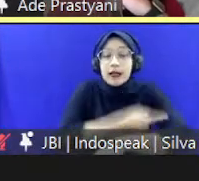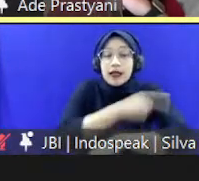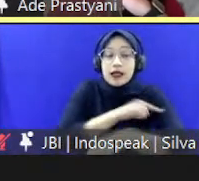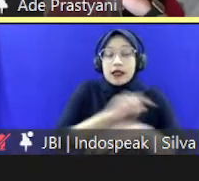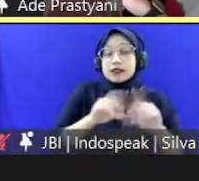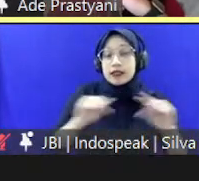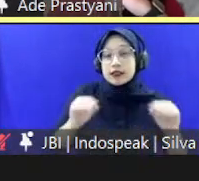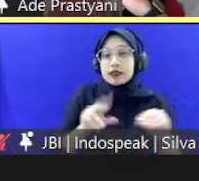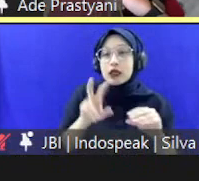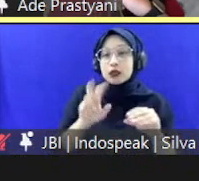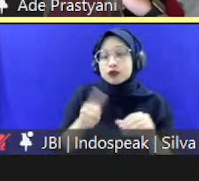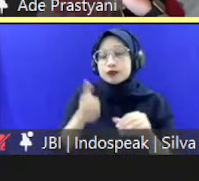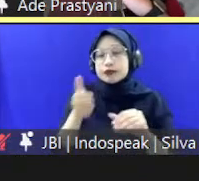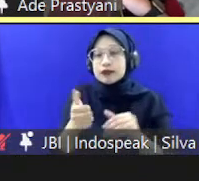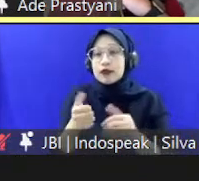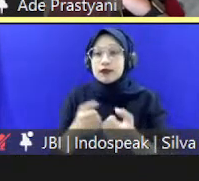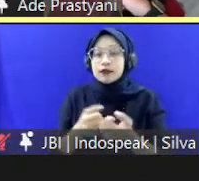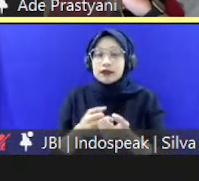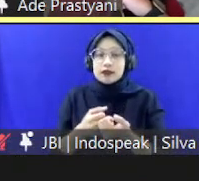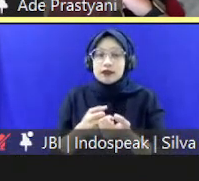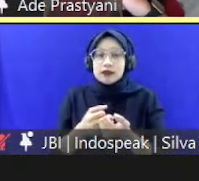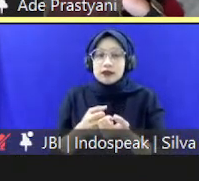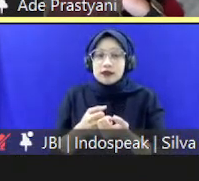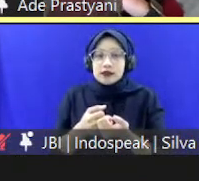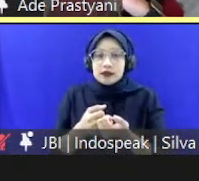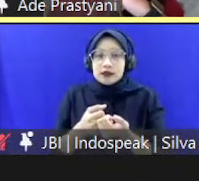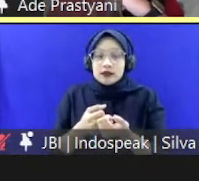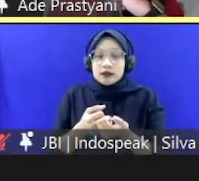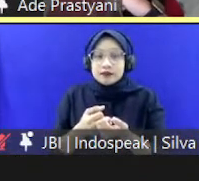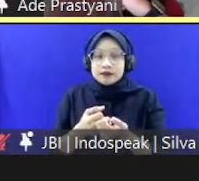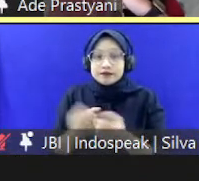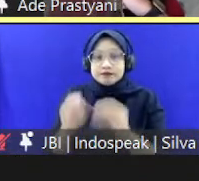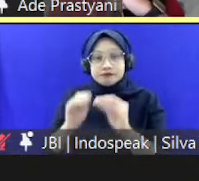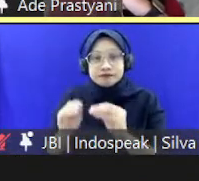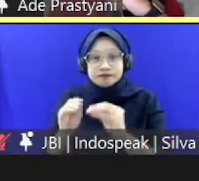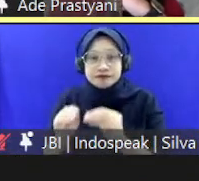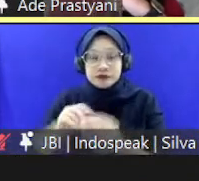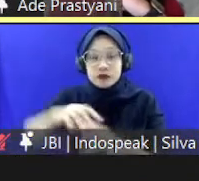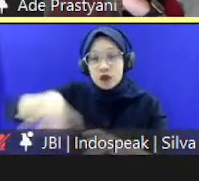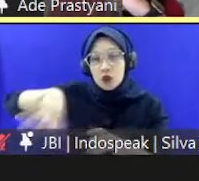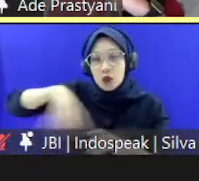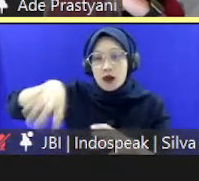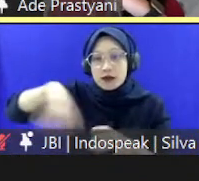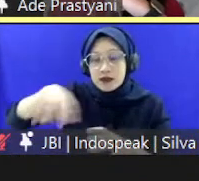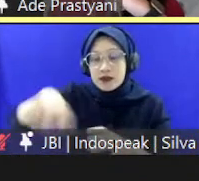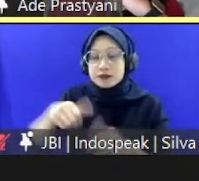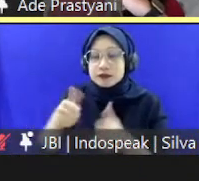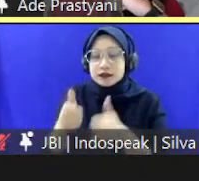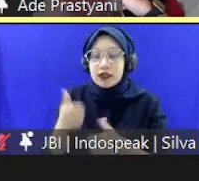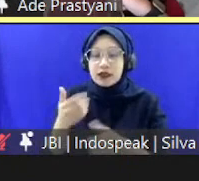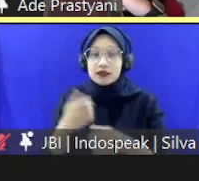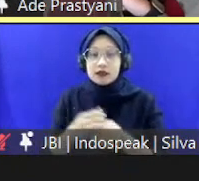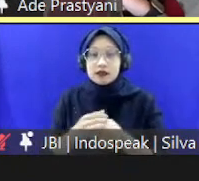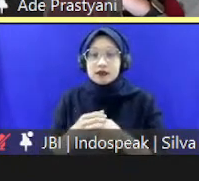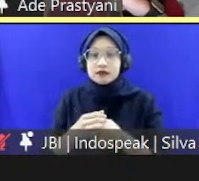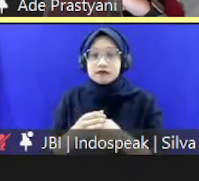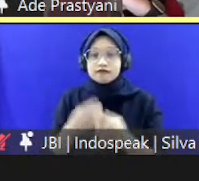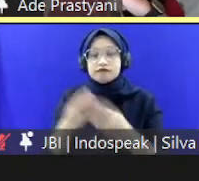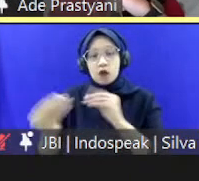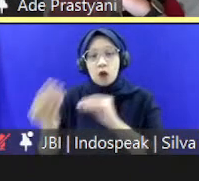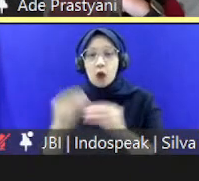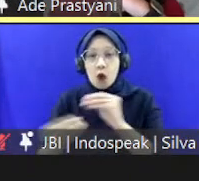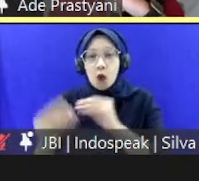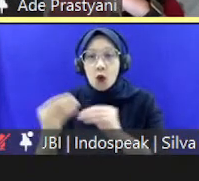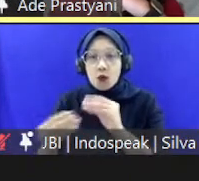leaving the family's home, I saw Father Andy had a quick chat with one of the female relatives because he was ordering